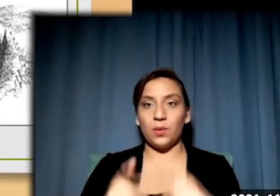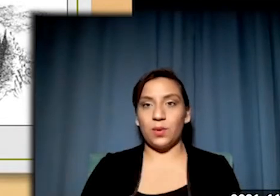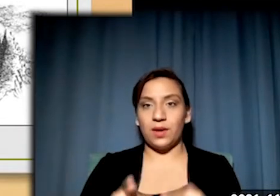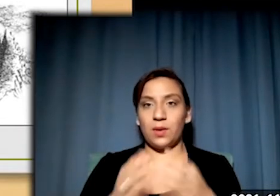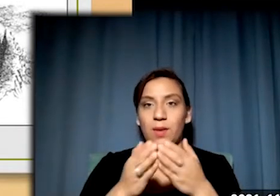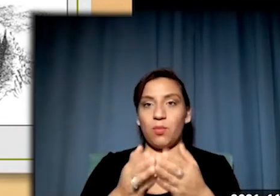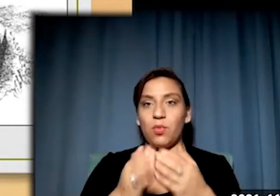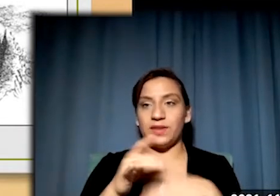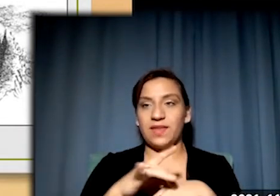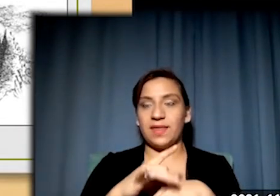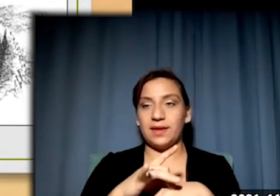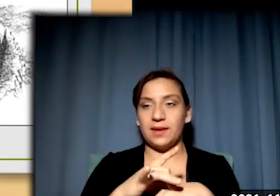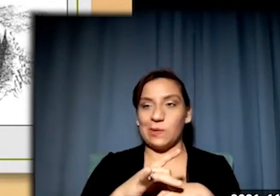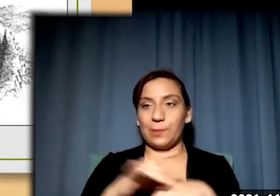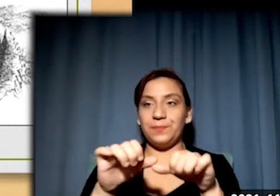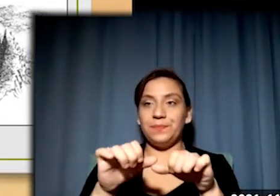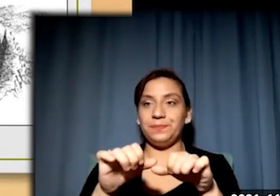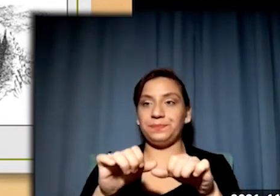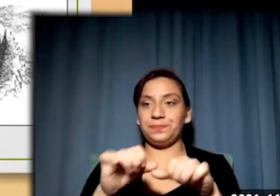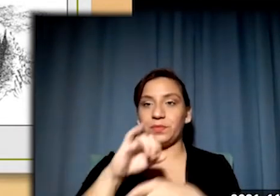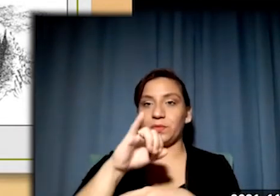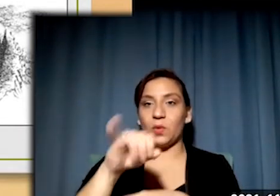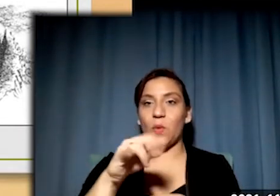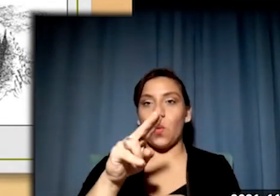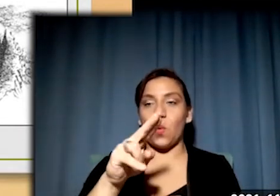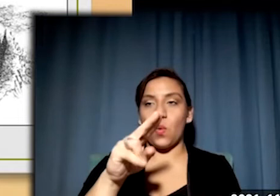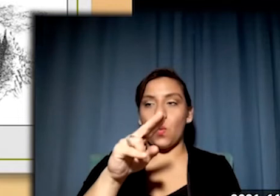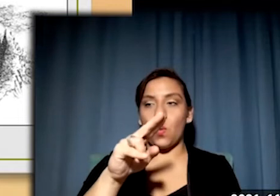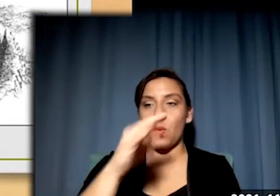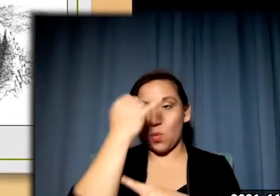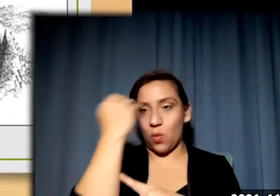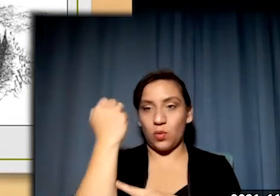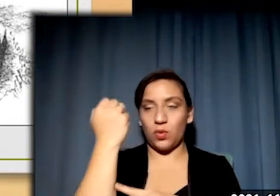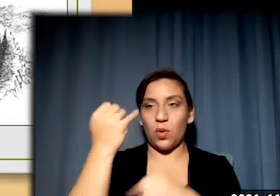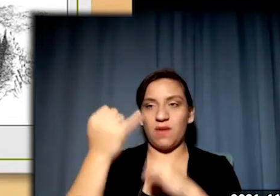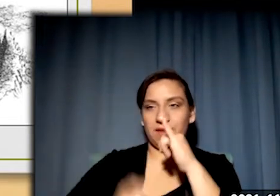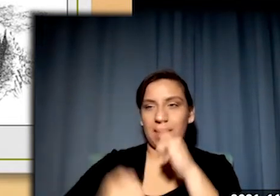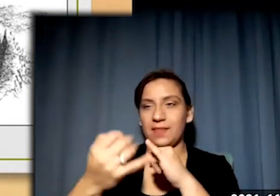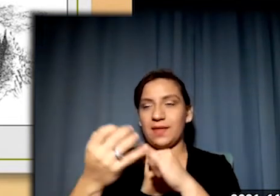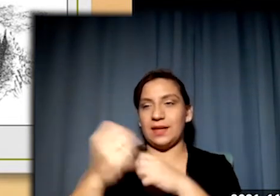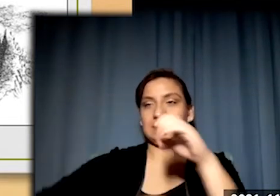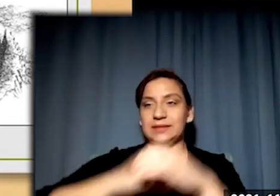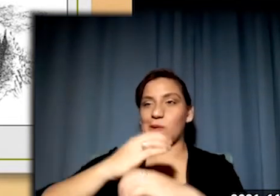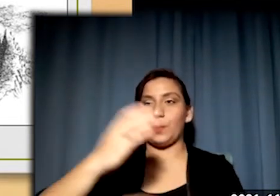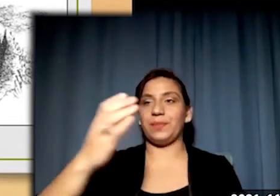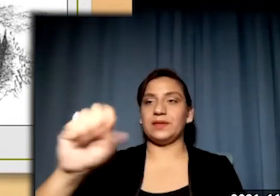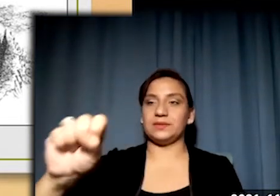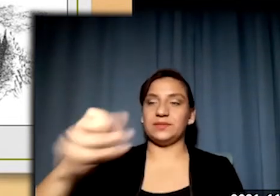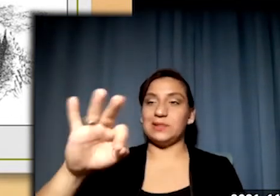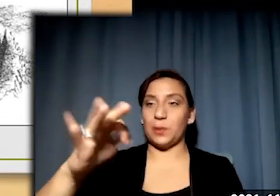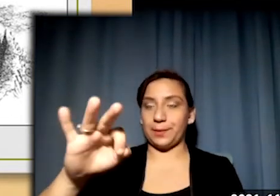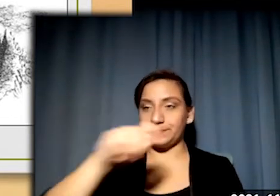of the 19th century until the beginning of the 21st century. This chapter starts with a